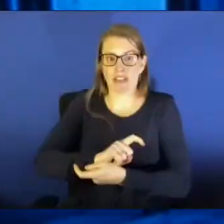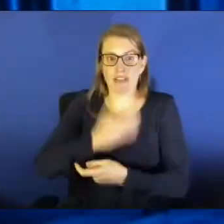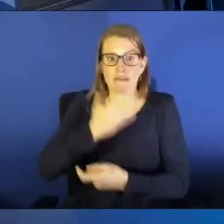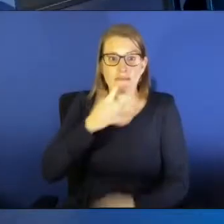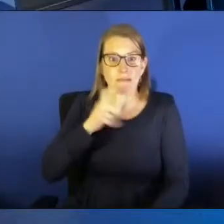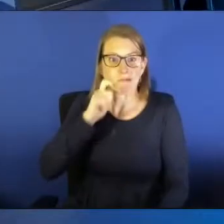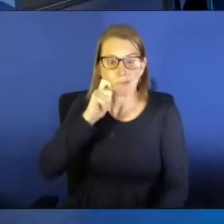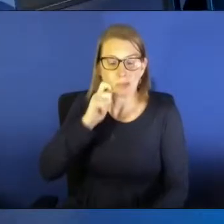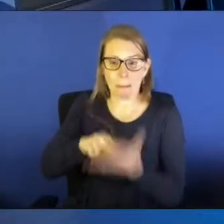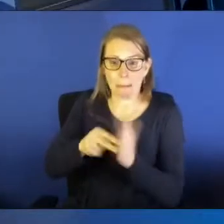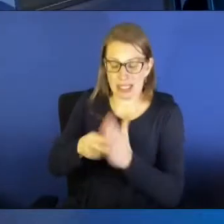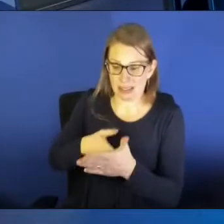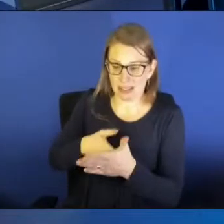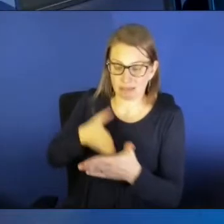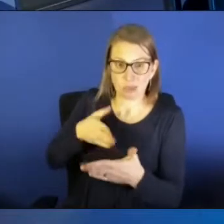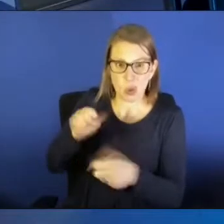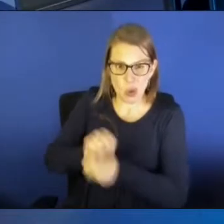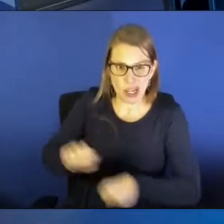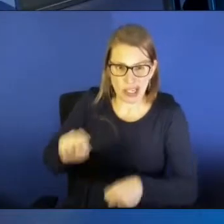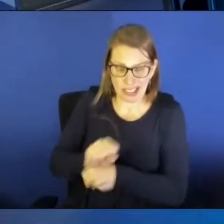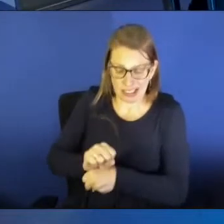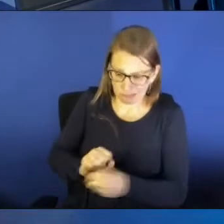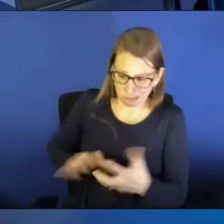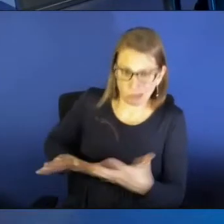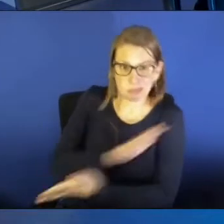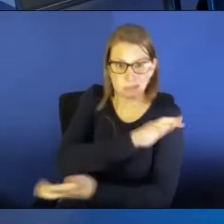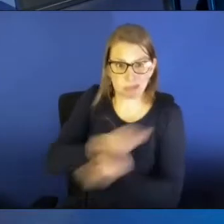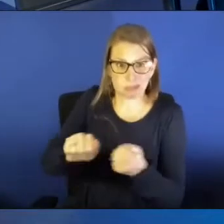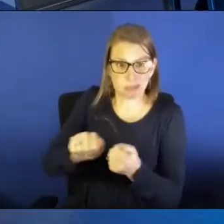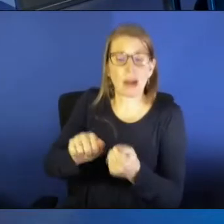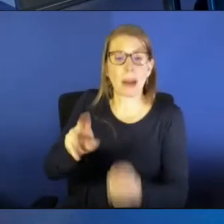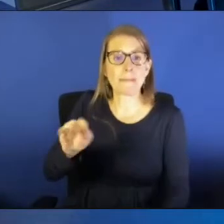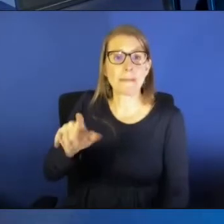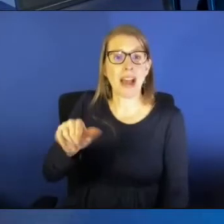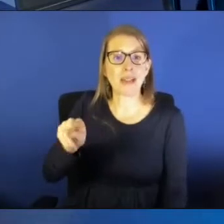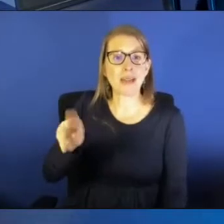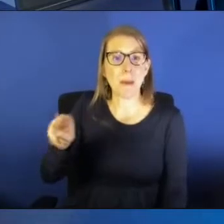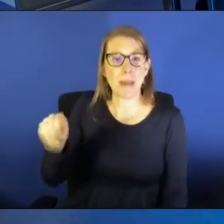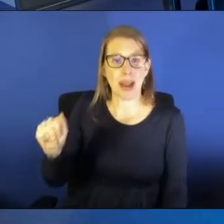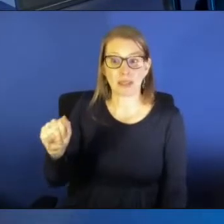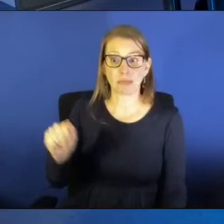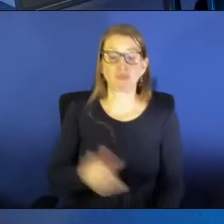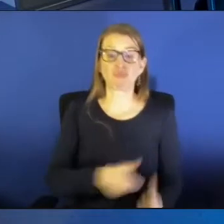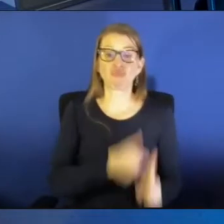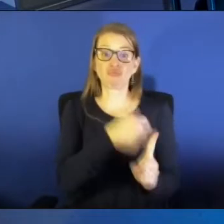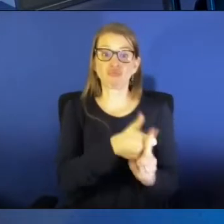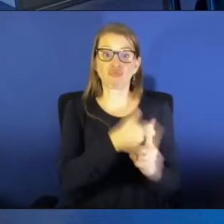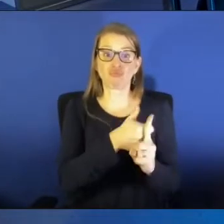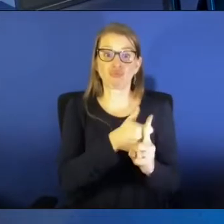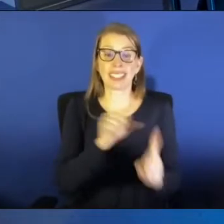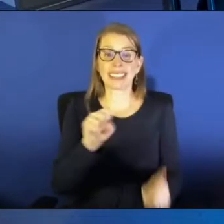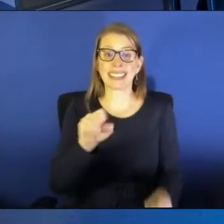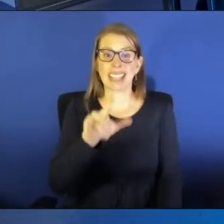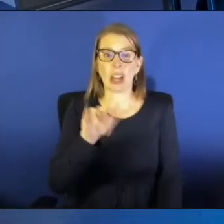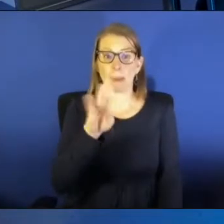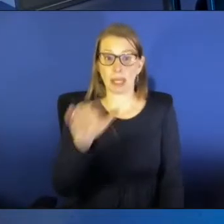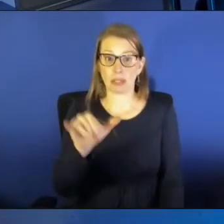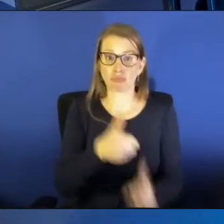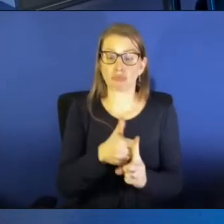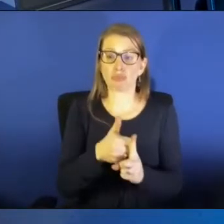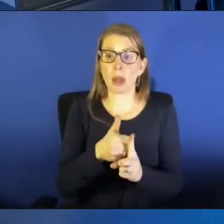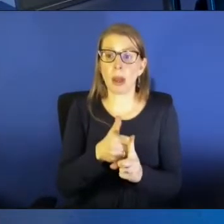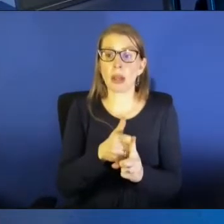Mm-hmm. So Dr. Selby, you are a surgical oncologist, which